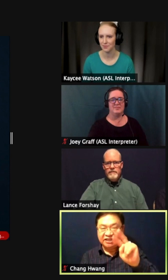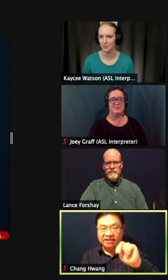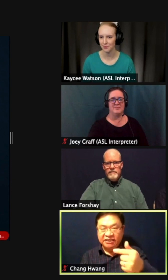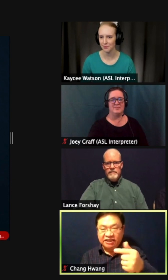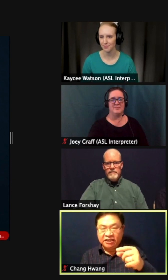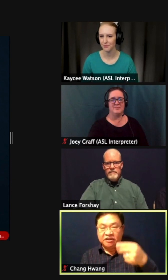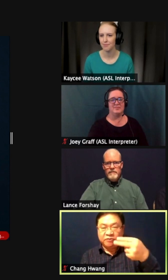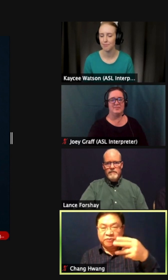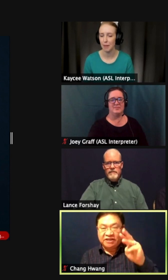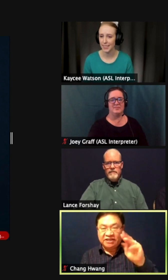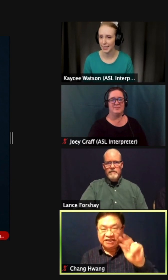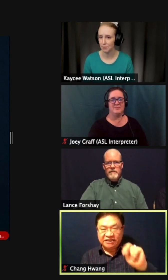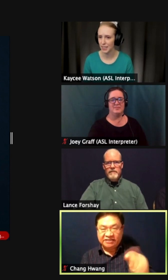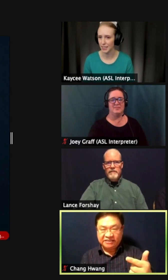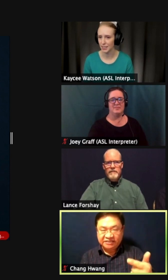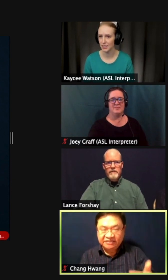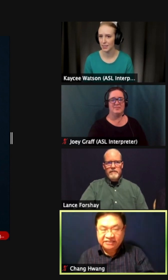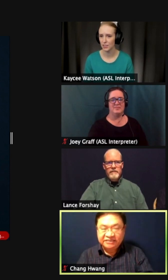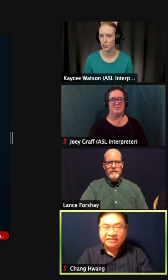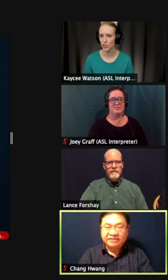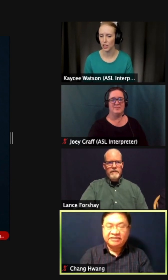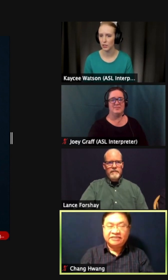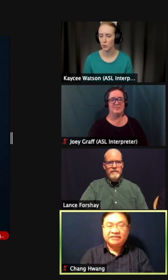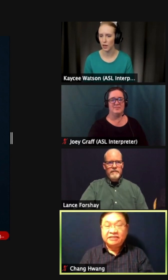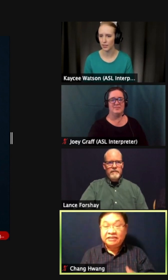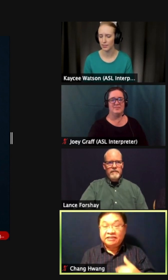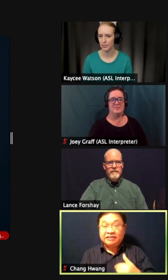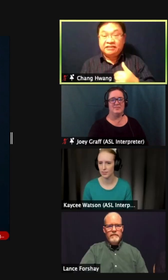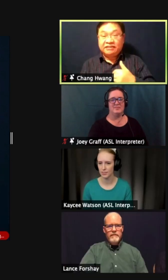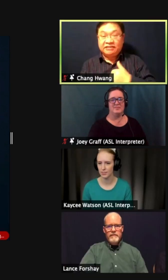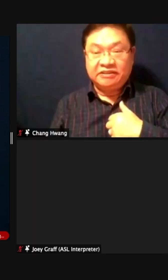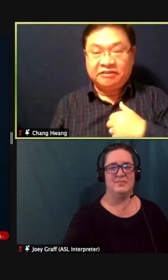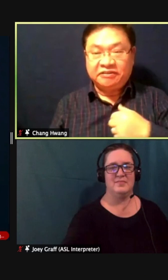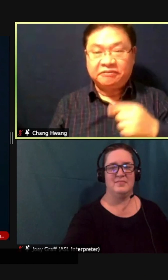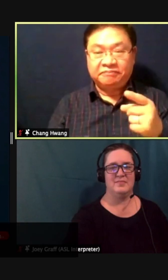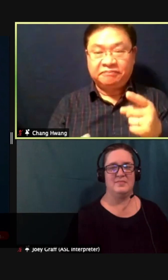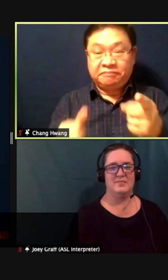Hello, my name is Chang Hwang.